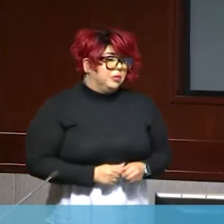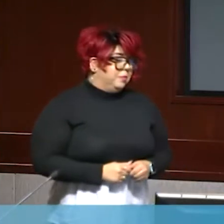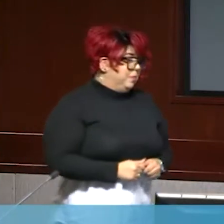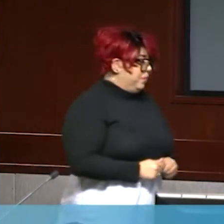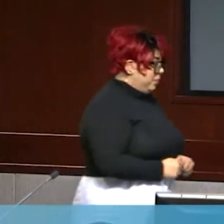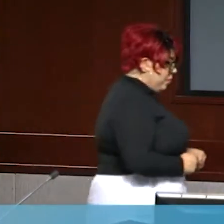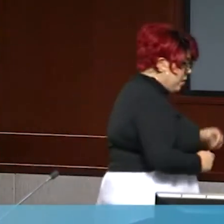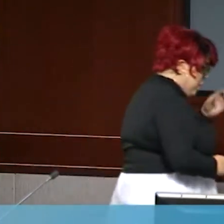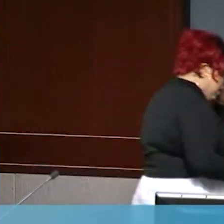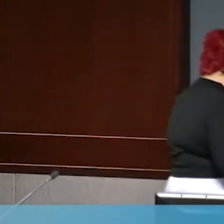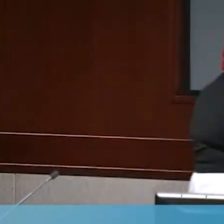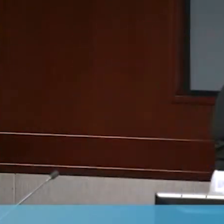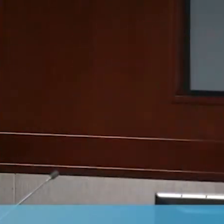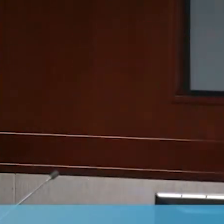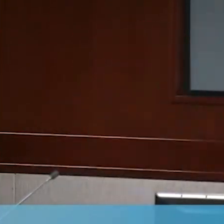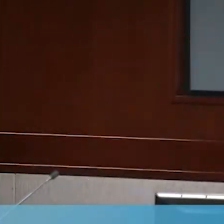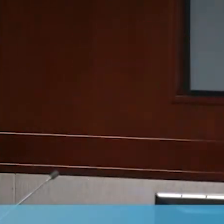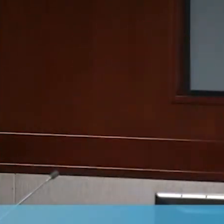Thank you.